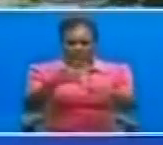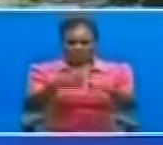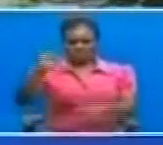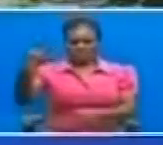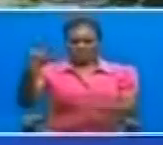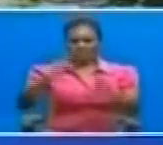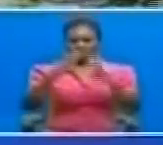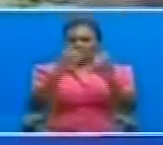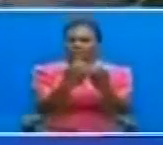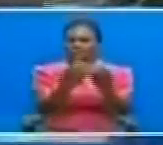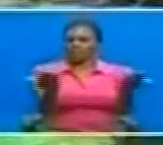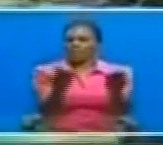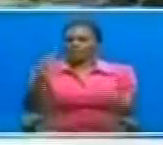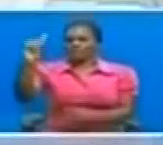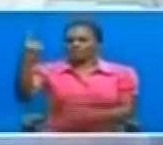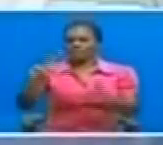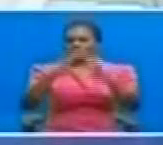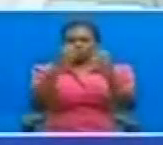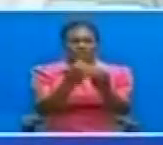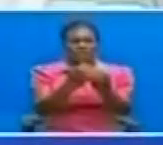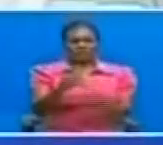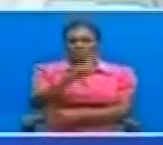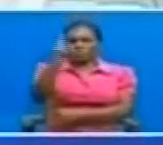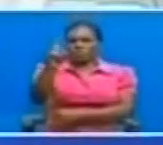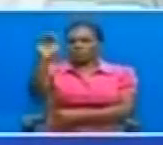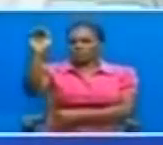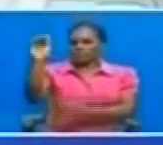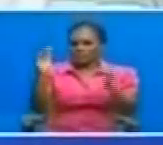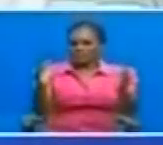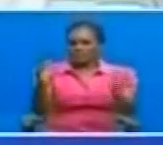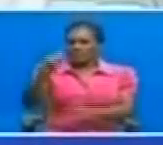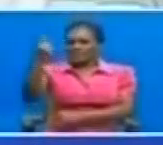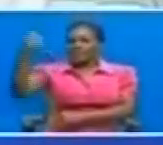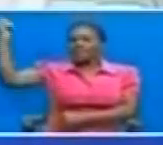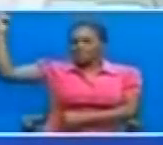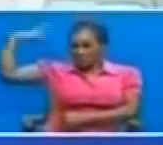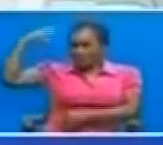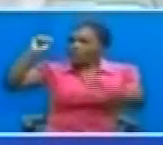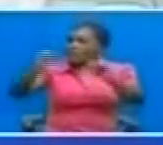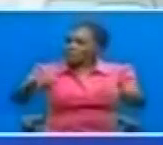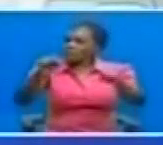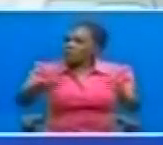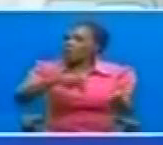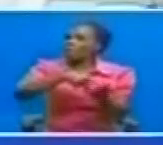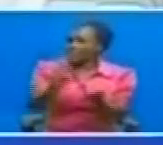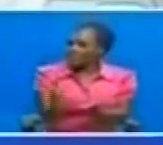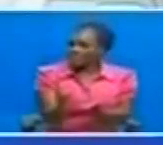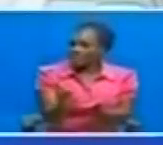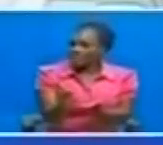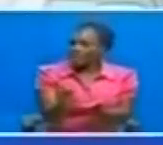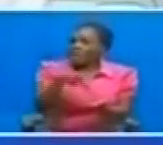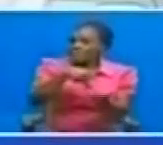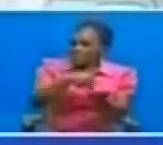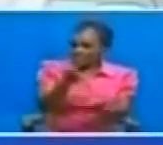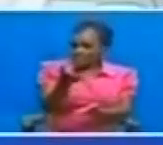world to a first world country. The big question is, will Kenya Power be able to compensate? This kind of compensation